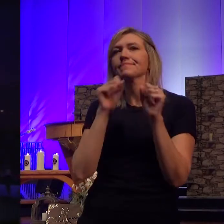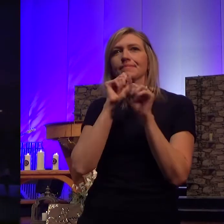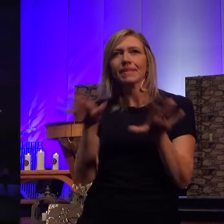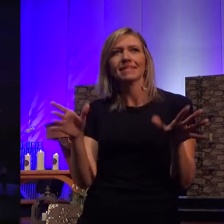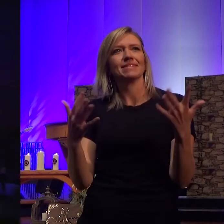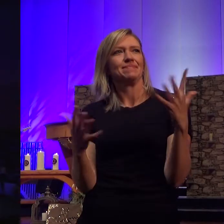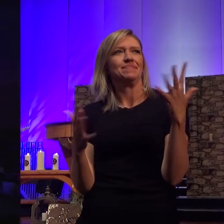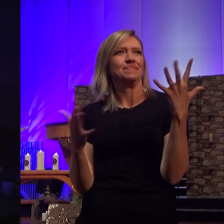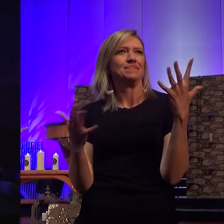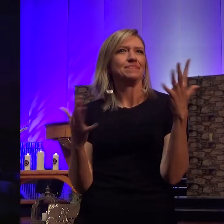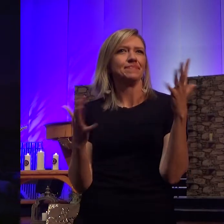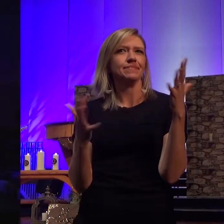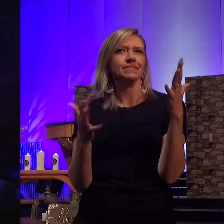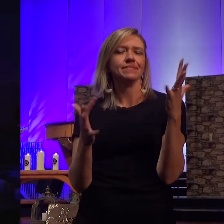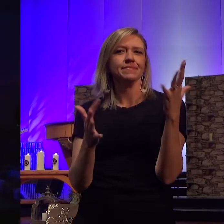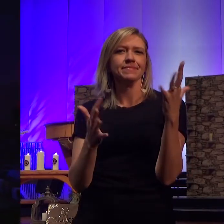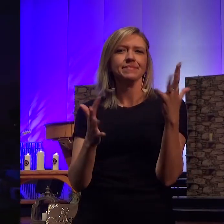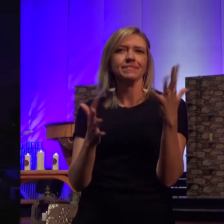You guys.